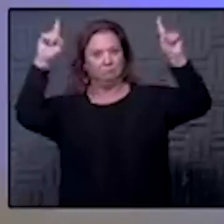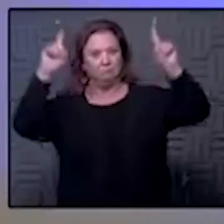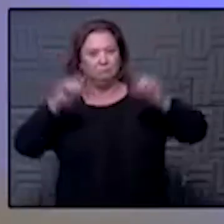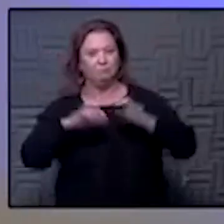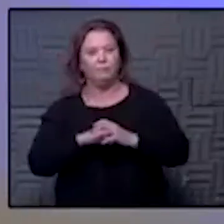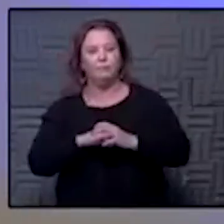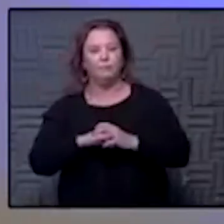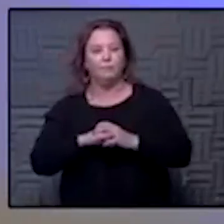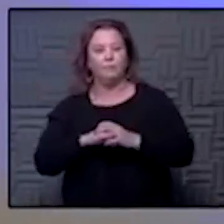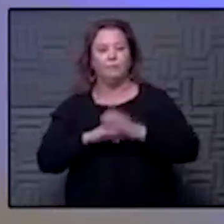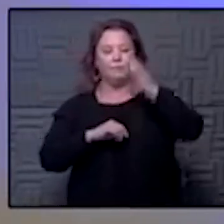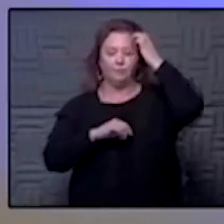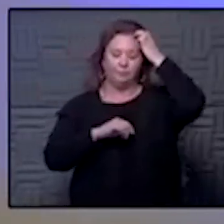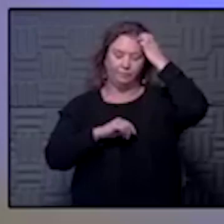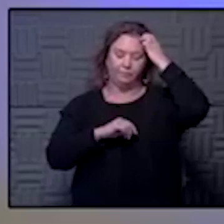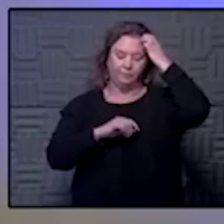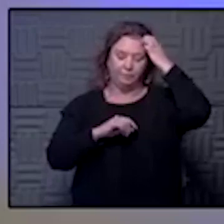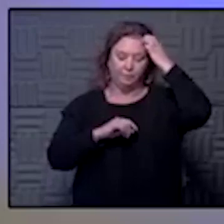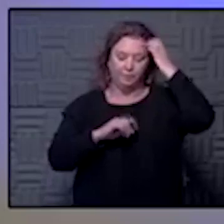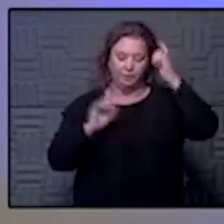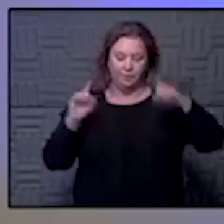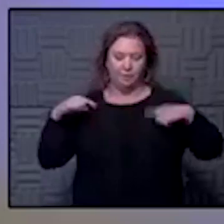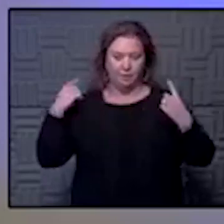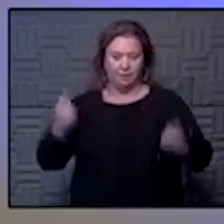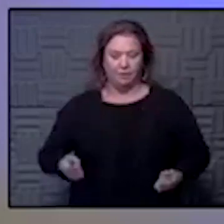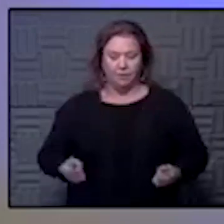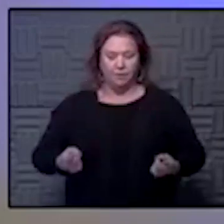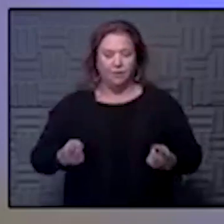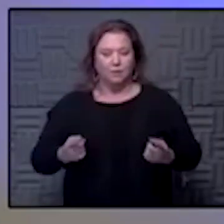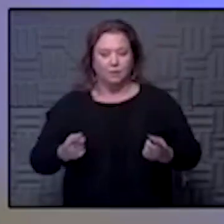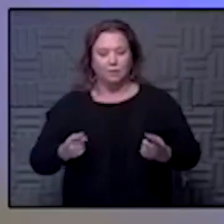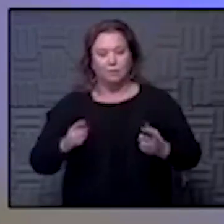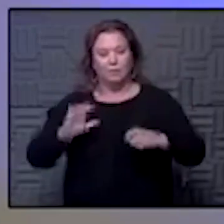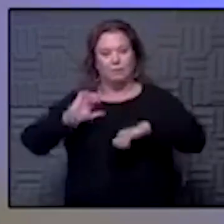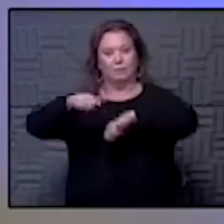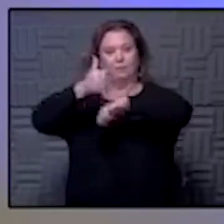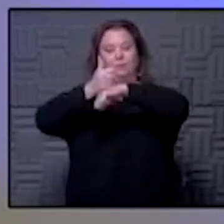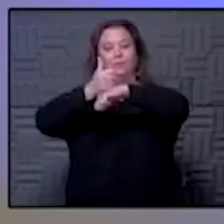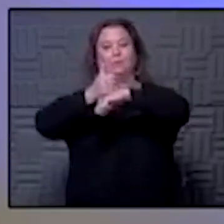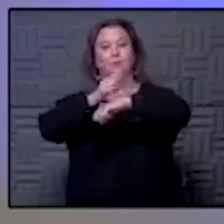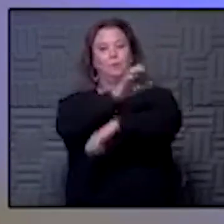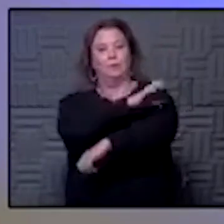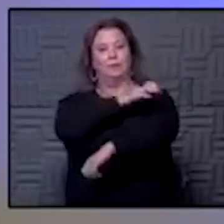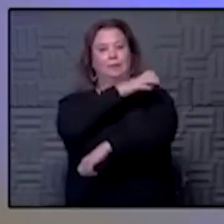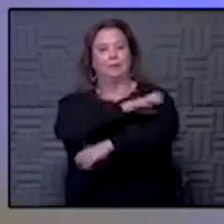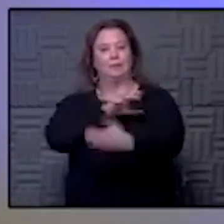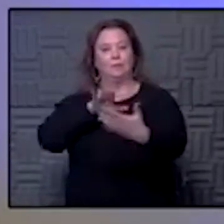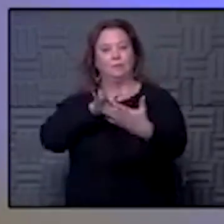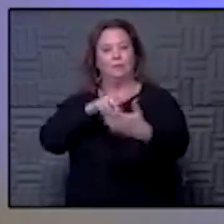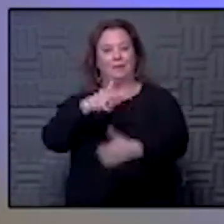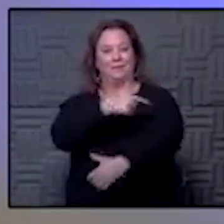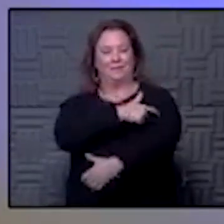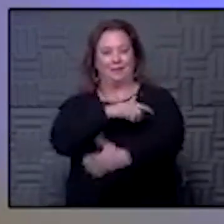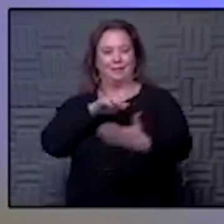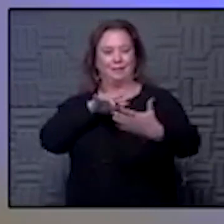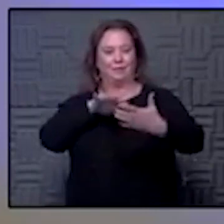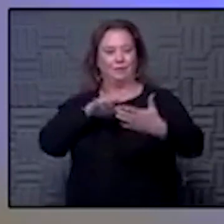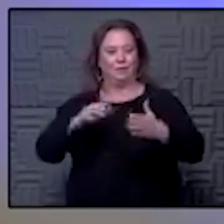Well, fortunate since I was last on the show, we're actually launched now with the clinical trial, with the vaccine trial. This is